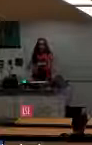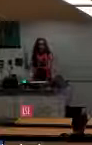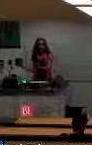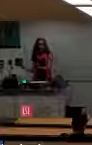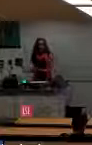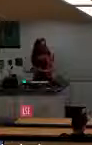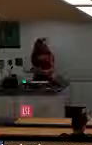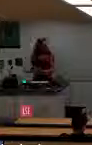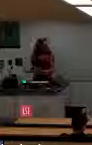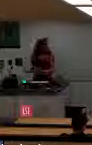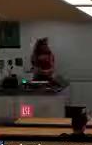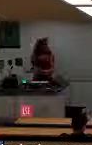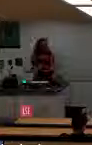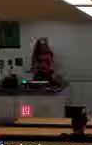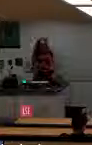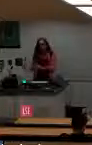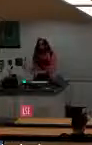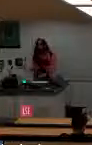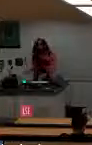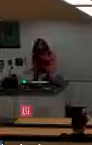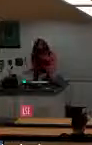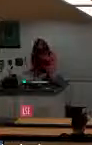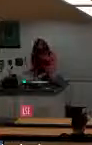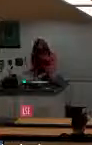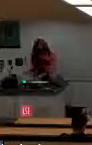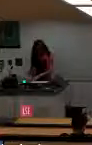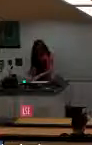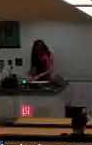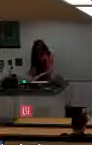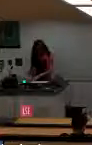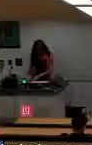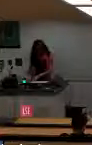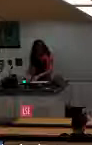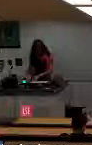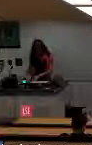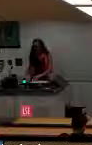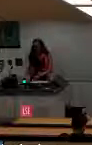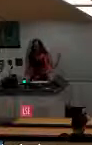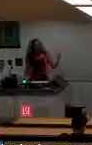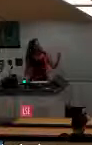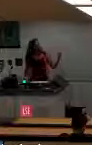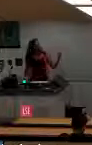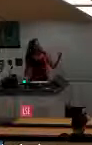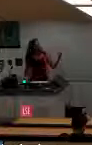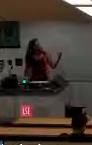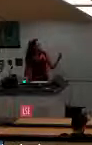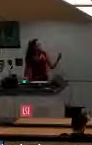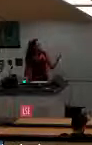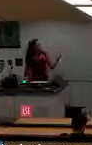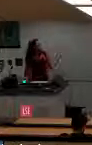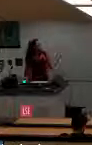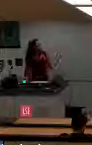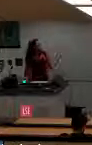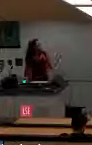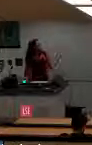to increase the resources that they already have. So the book works through those domains. What the book shows is that the explanations